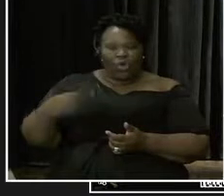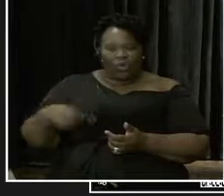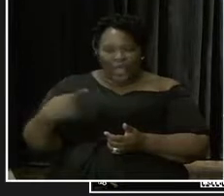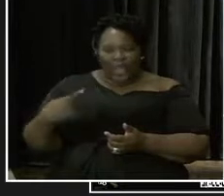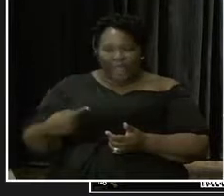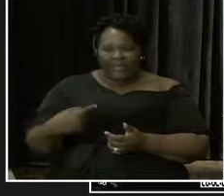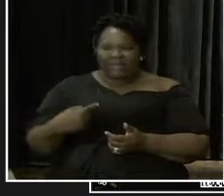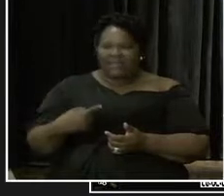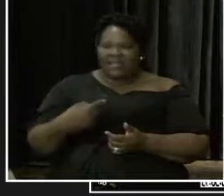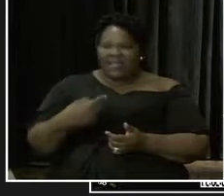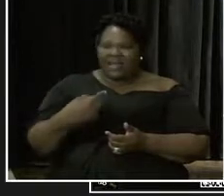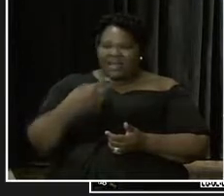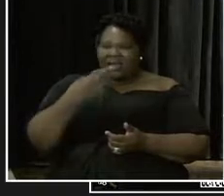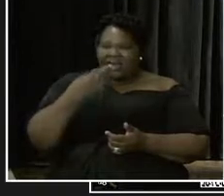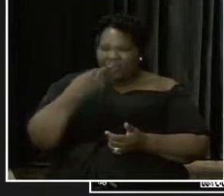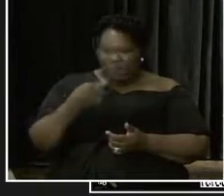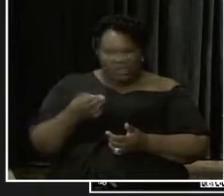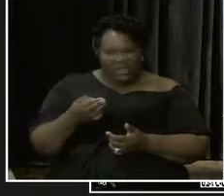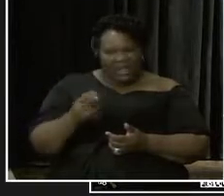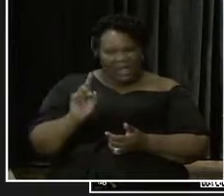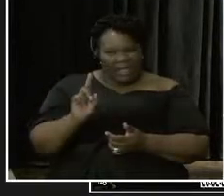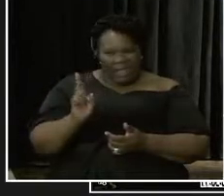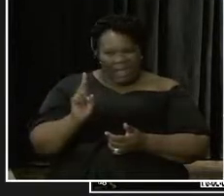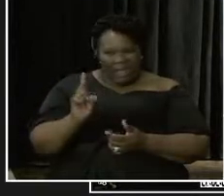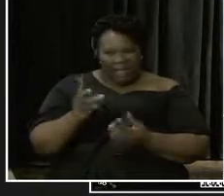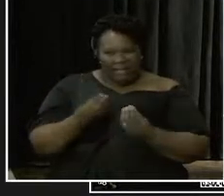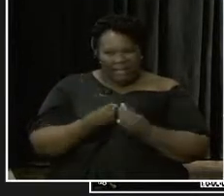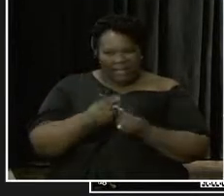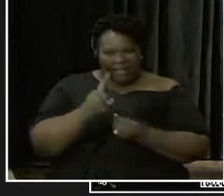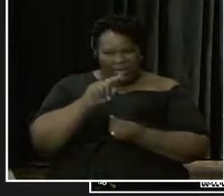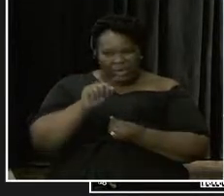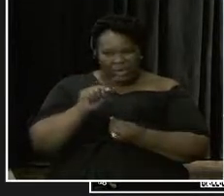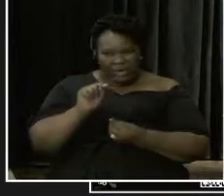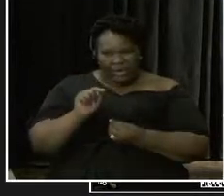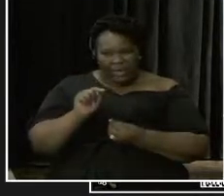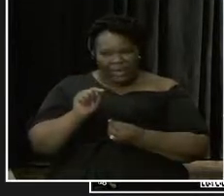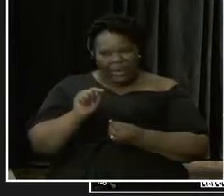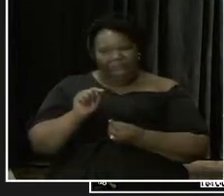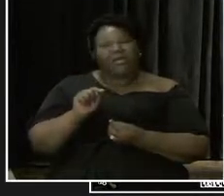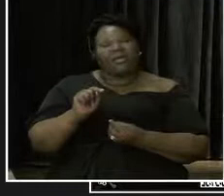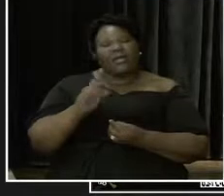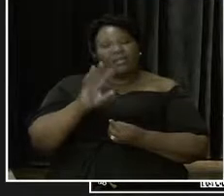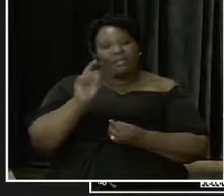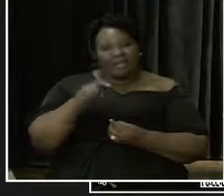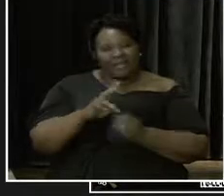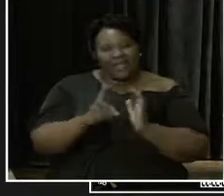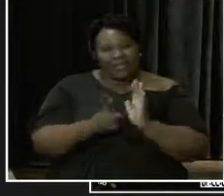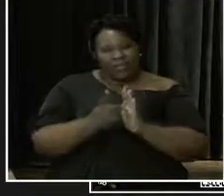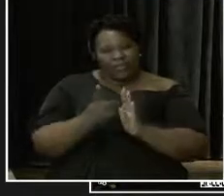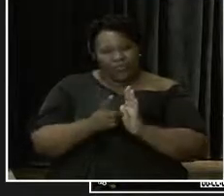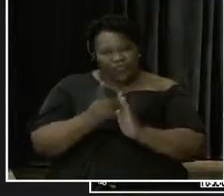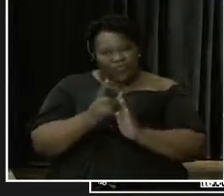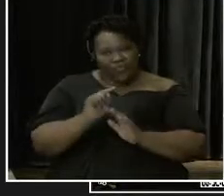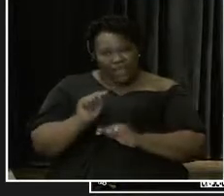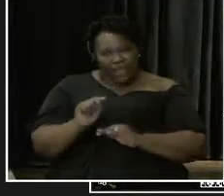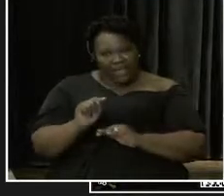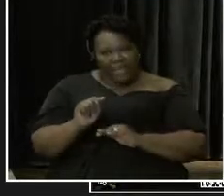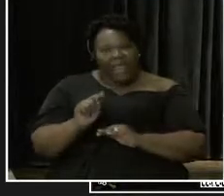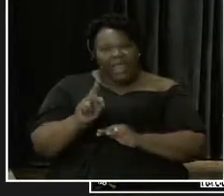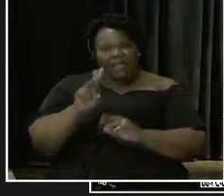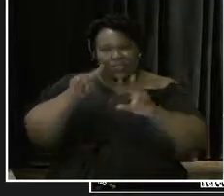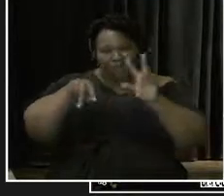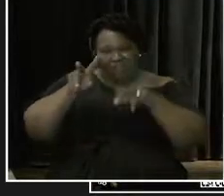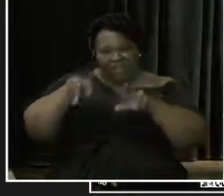it. And a lot of areas that we believe we need to also improve, particularly the oversight